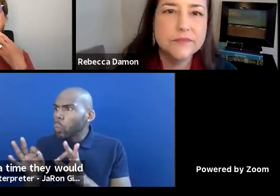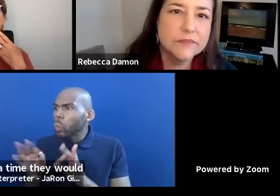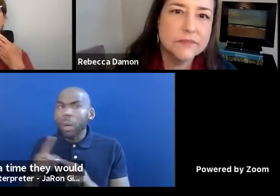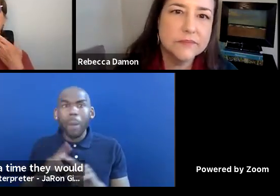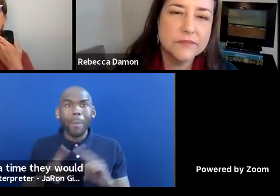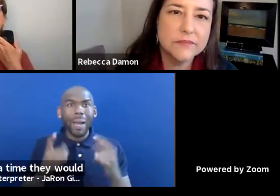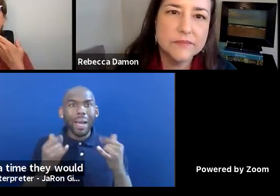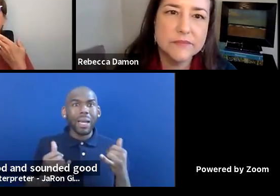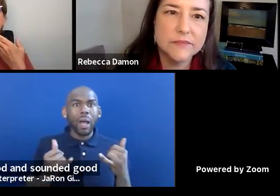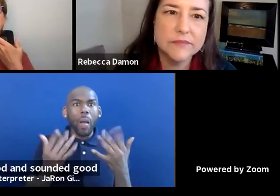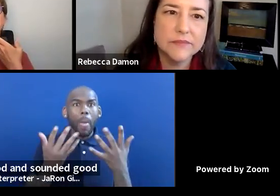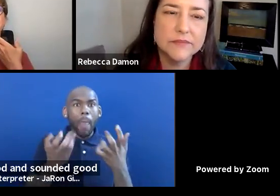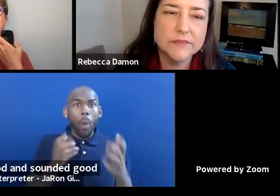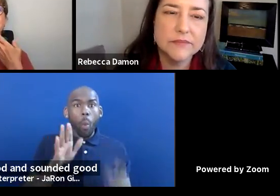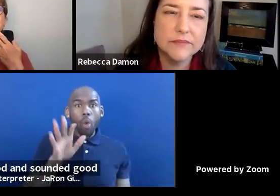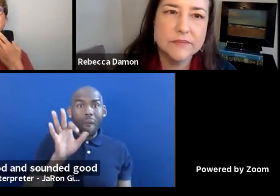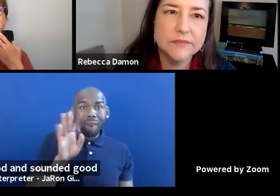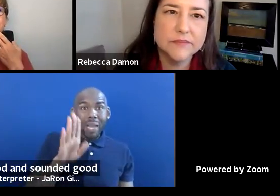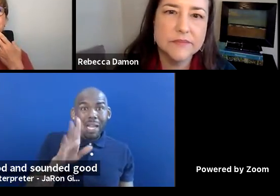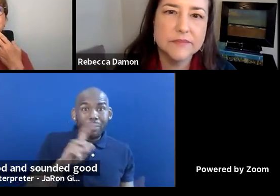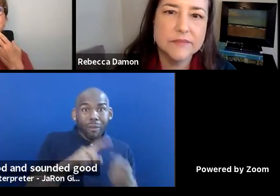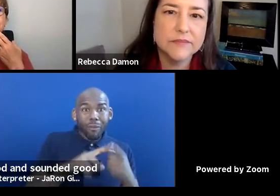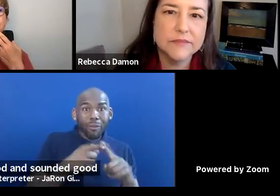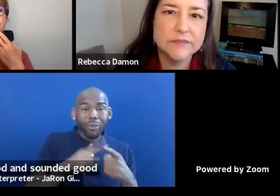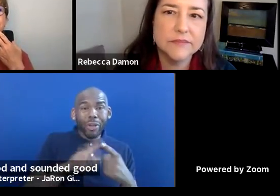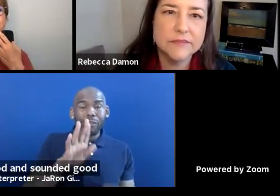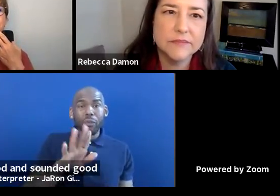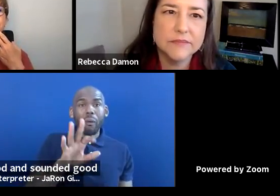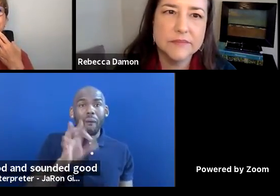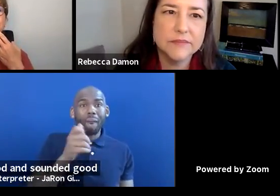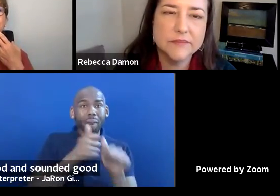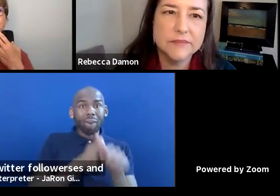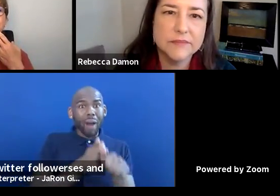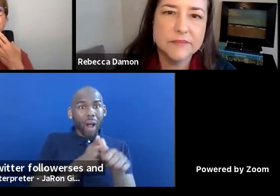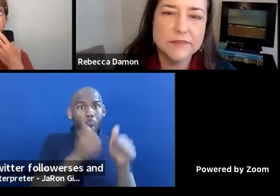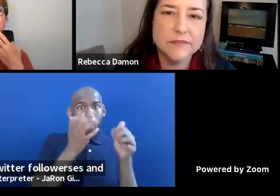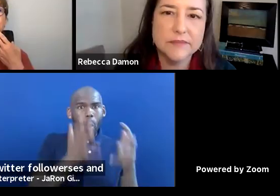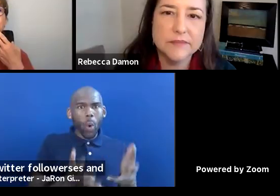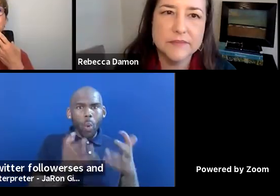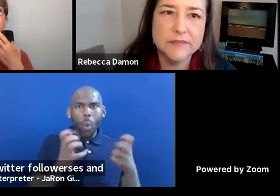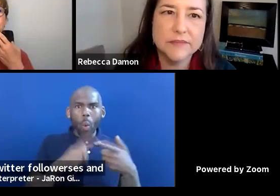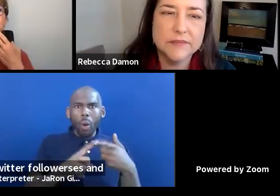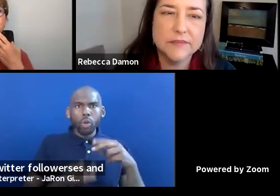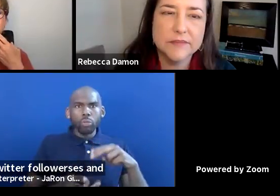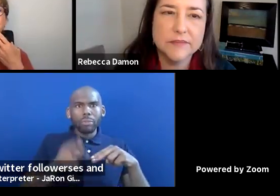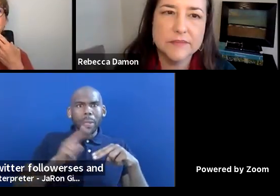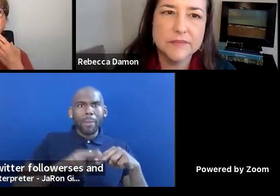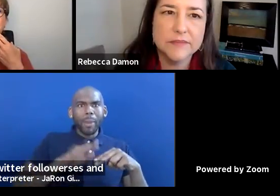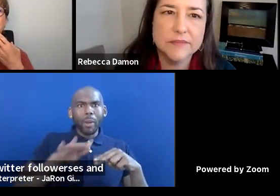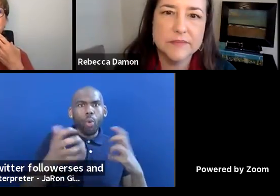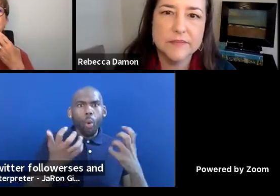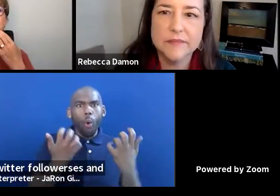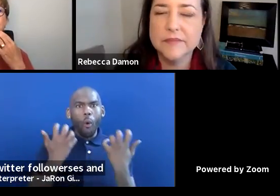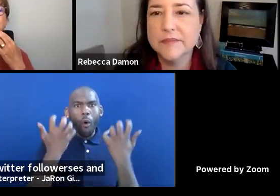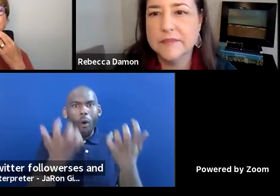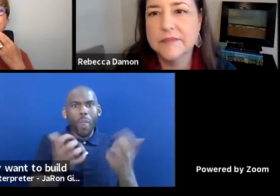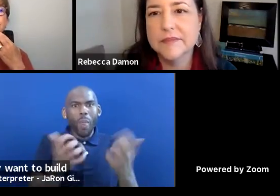followers, they want your Facebook friends, they want to build that audience that you already have.